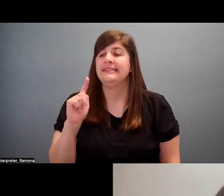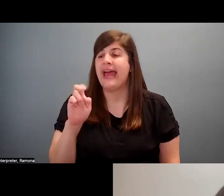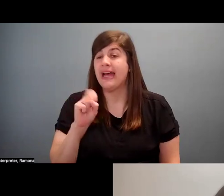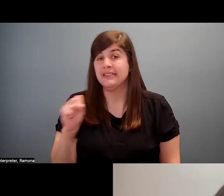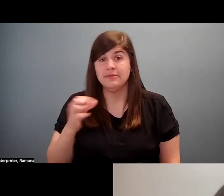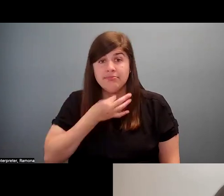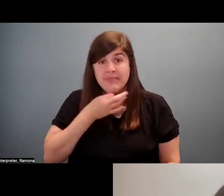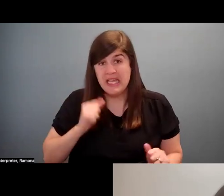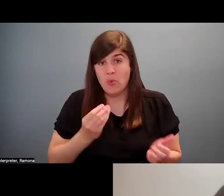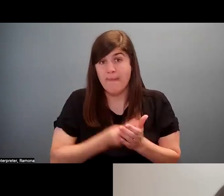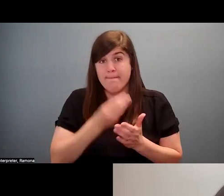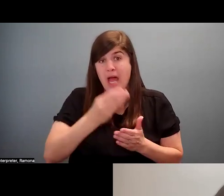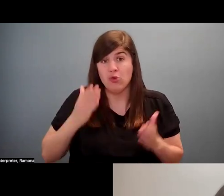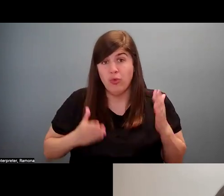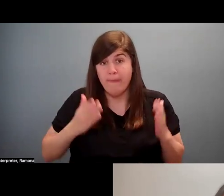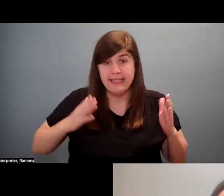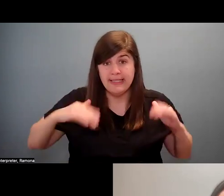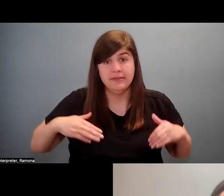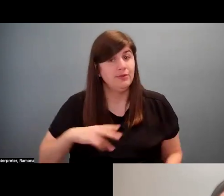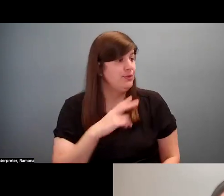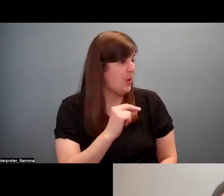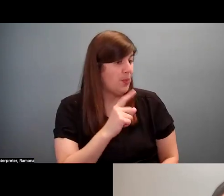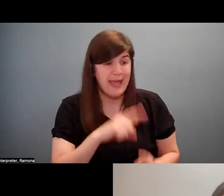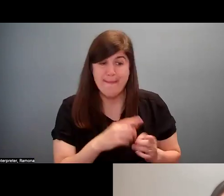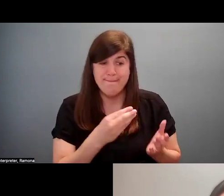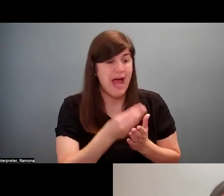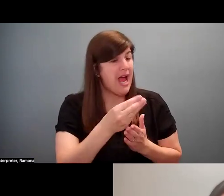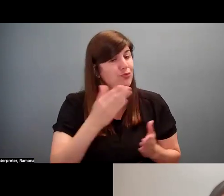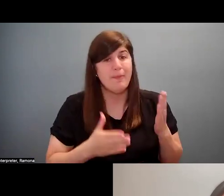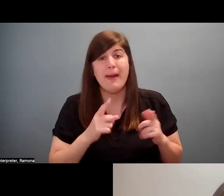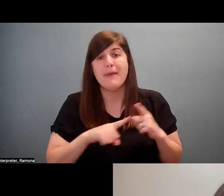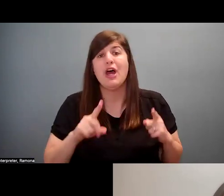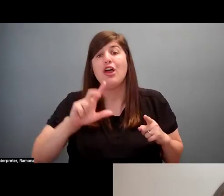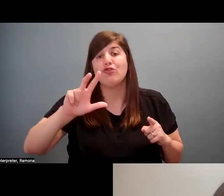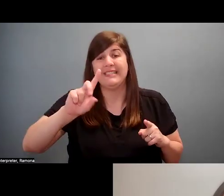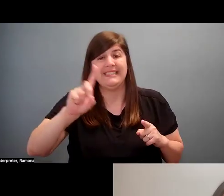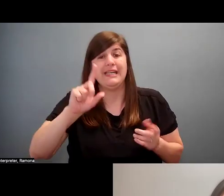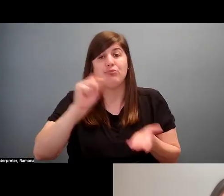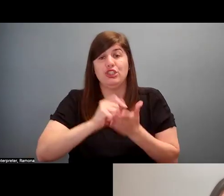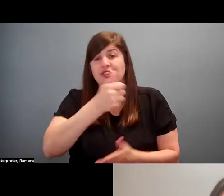can we buy these robots yet? You cannot buy these robots, but you can 3D print them yourselves.